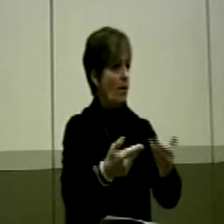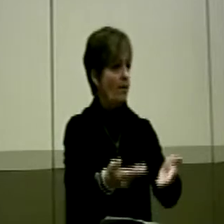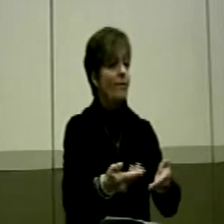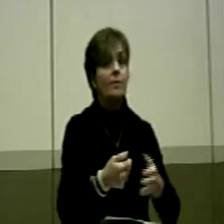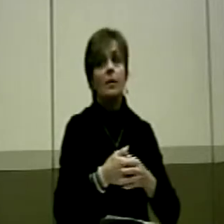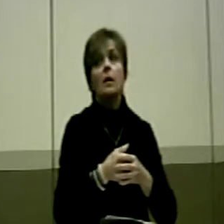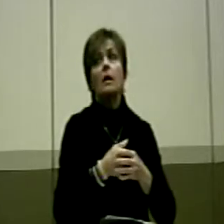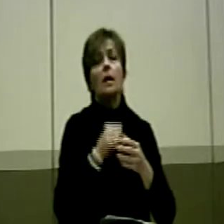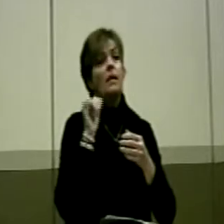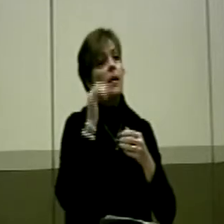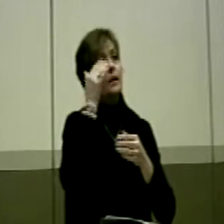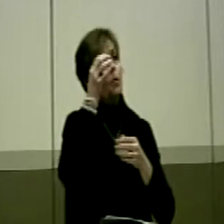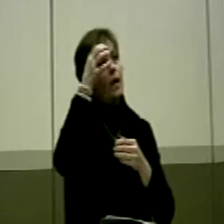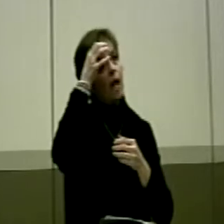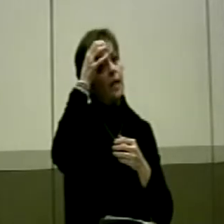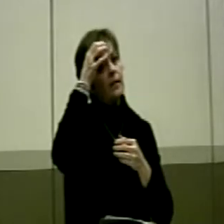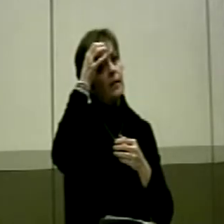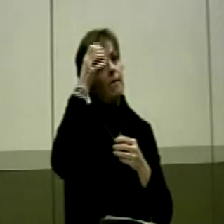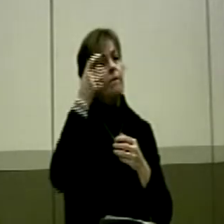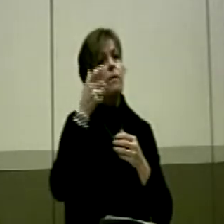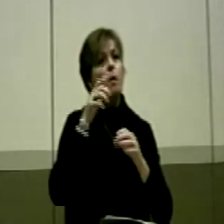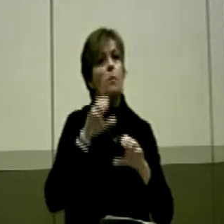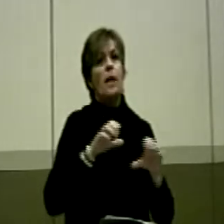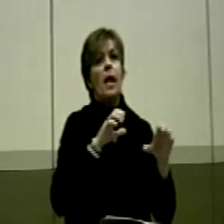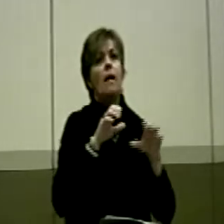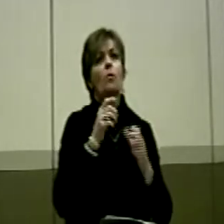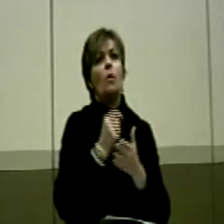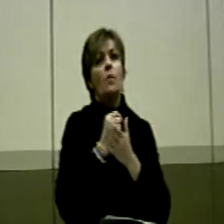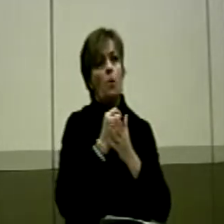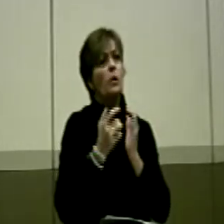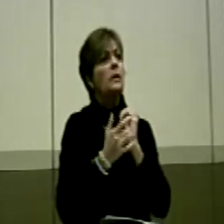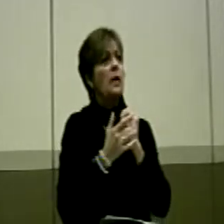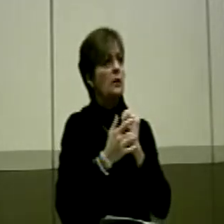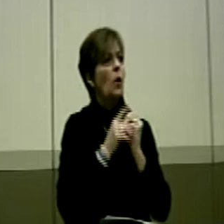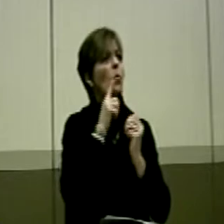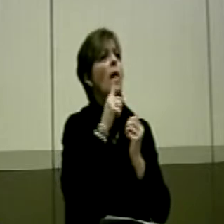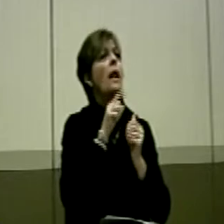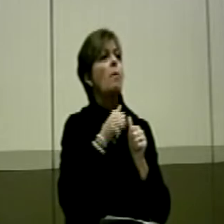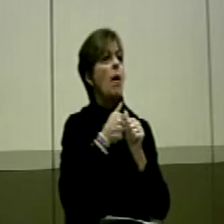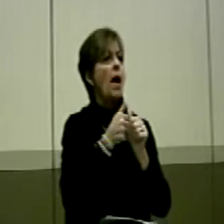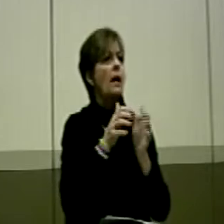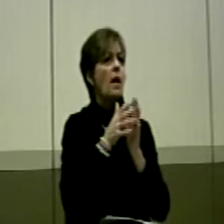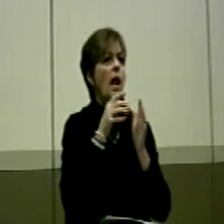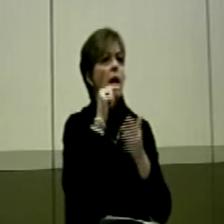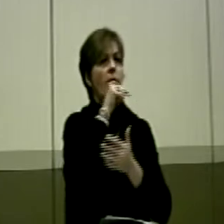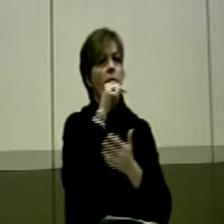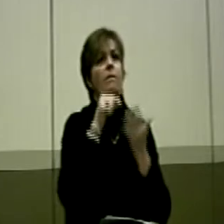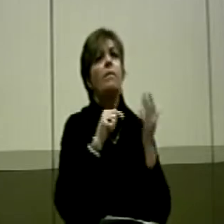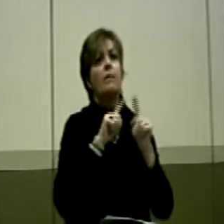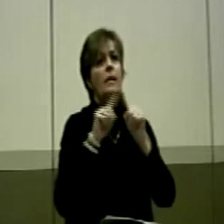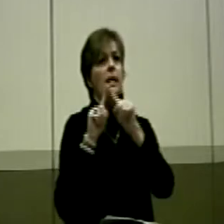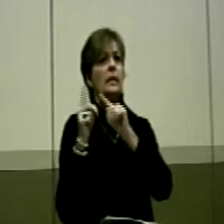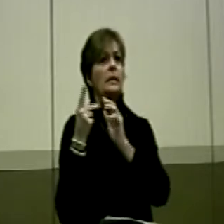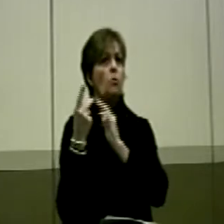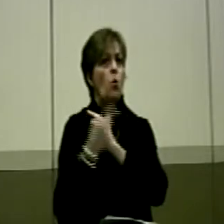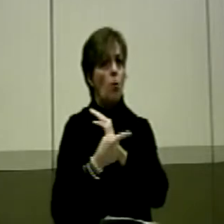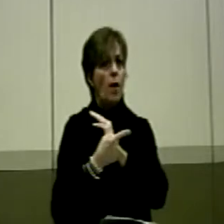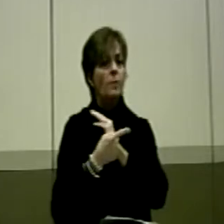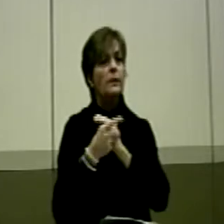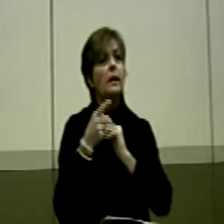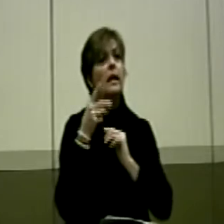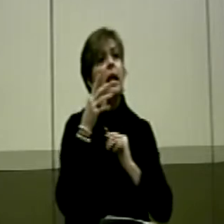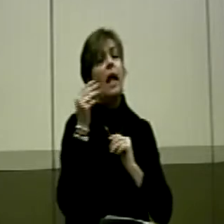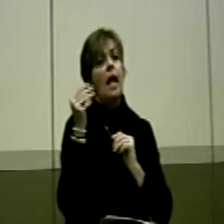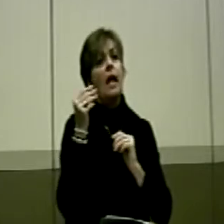behavioral therapeutic techniques are really behind a lot of these types of programs. And like I said before, it's supposed to be part of like kind of the